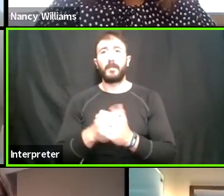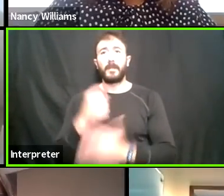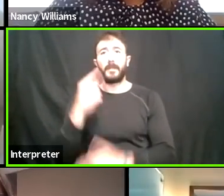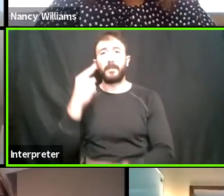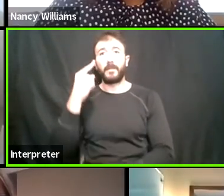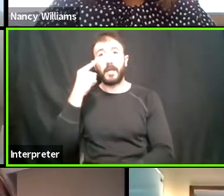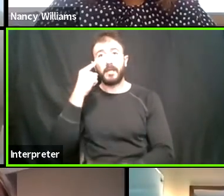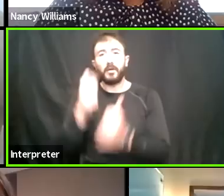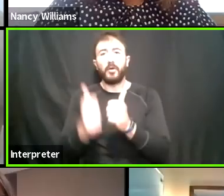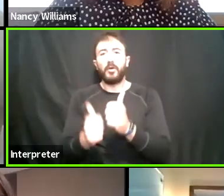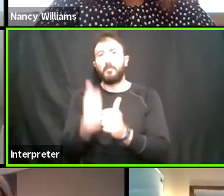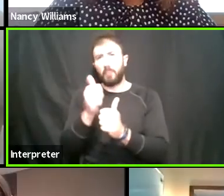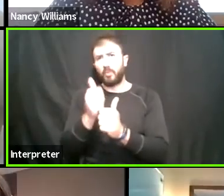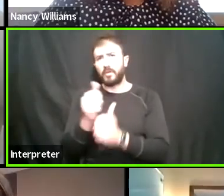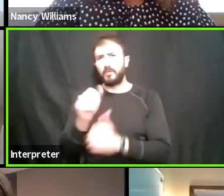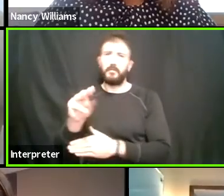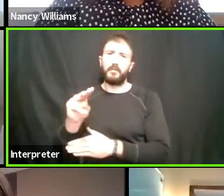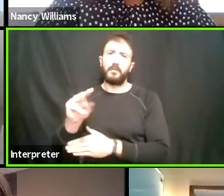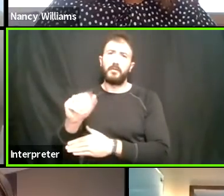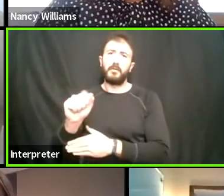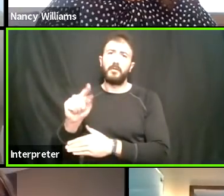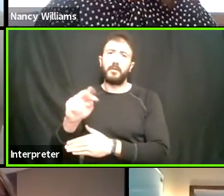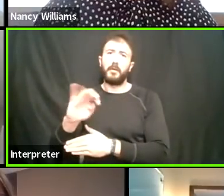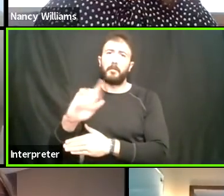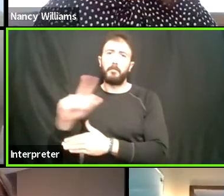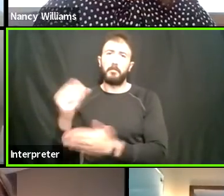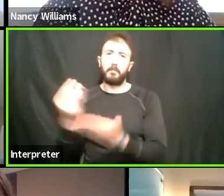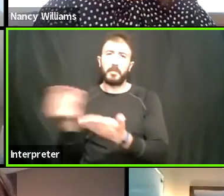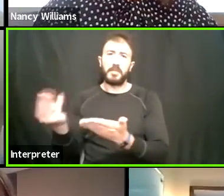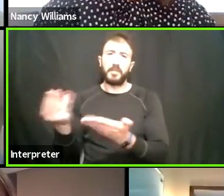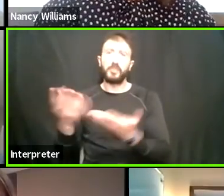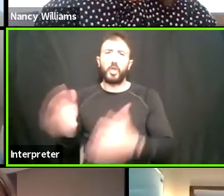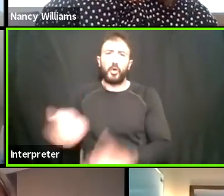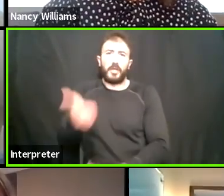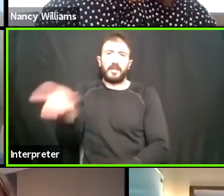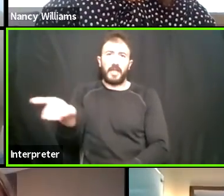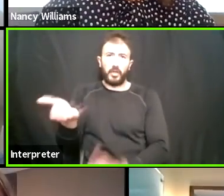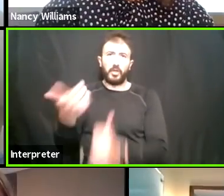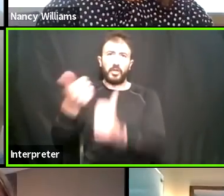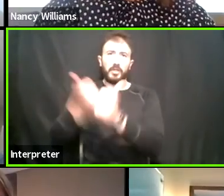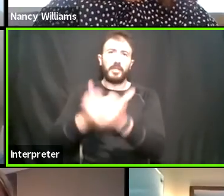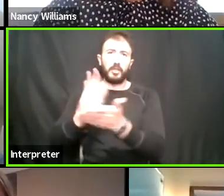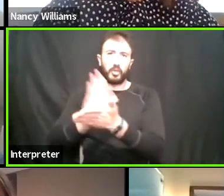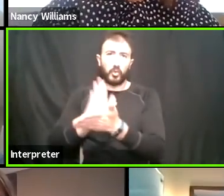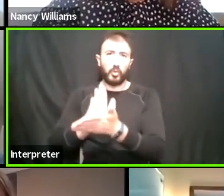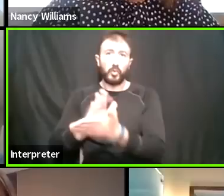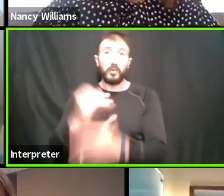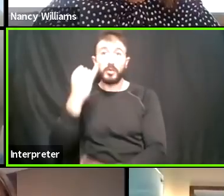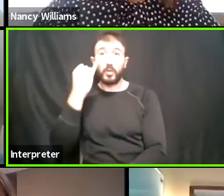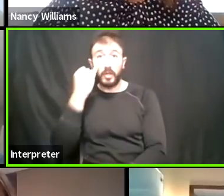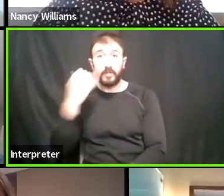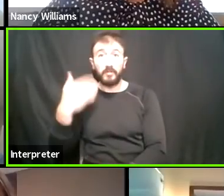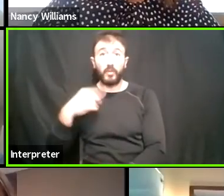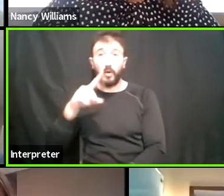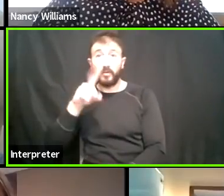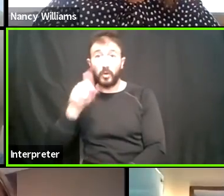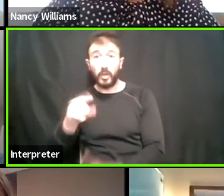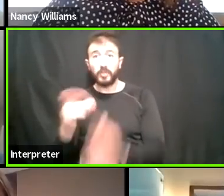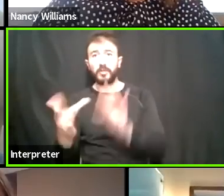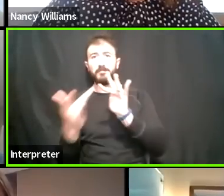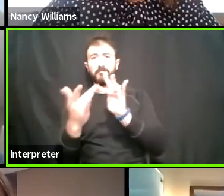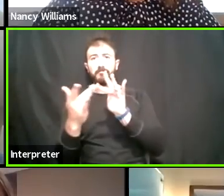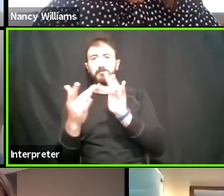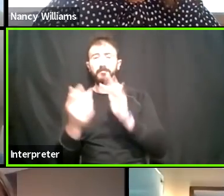sites. So if there's any questions on that specifically, again, feel free to reach out to me and we can help you along in that.